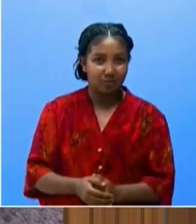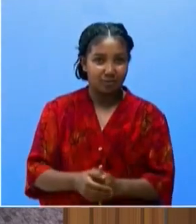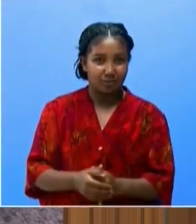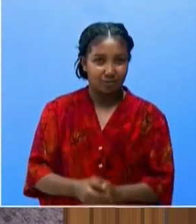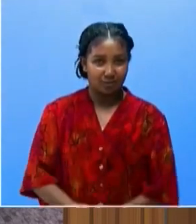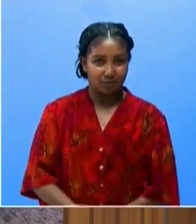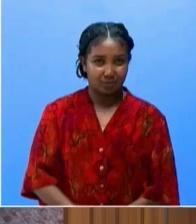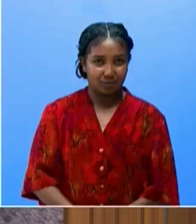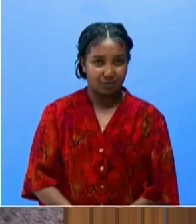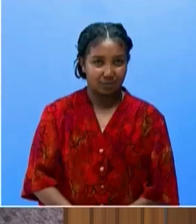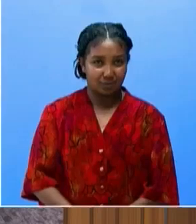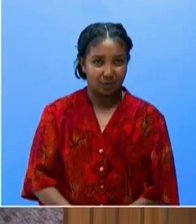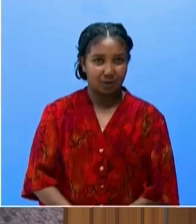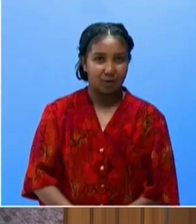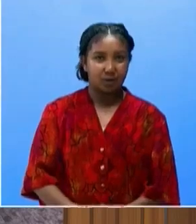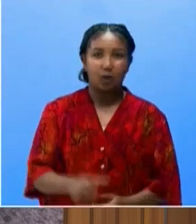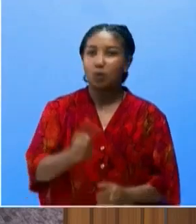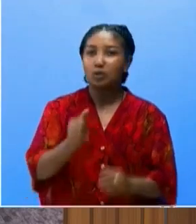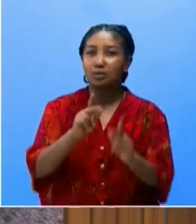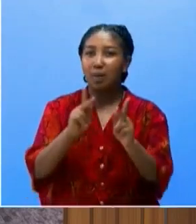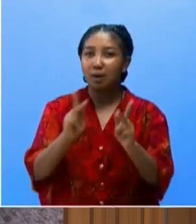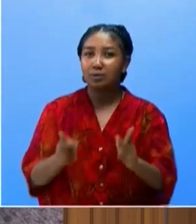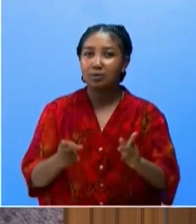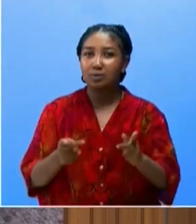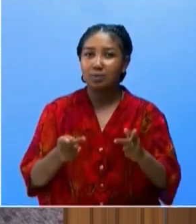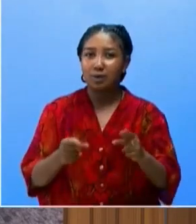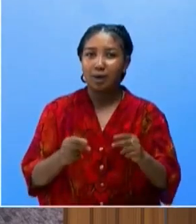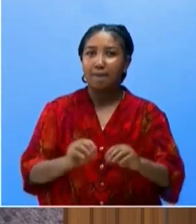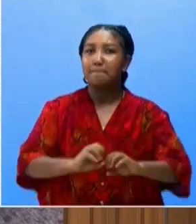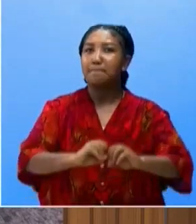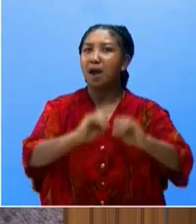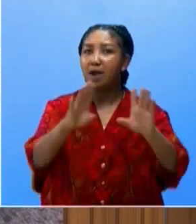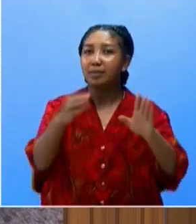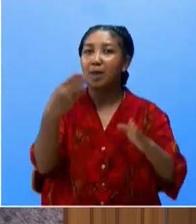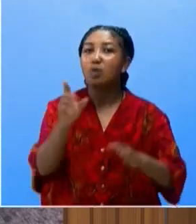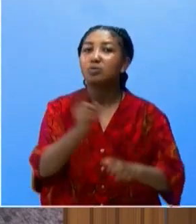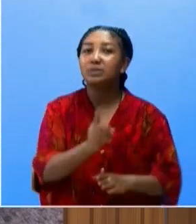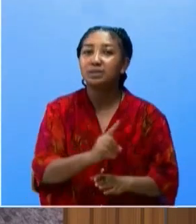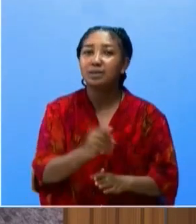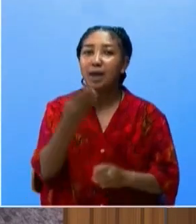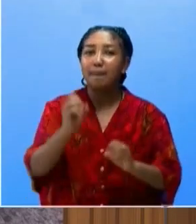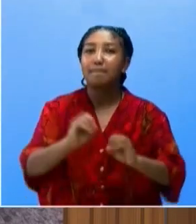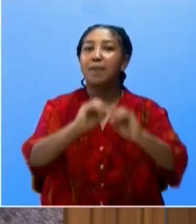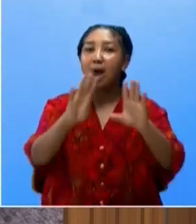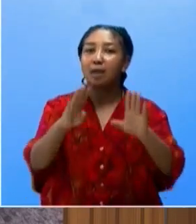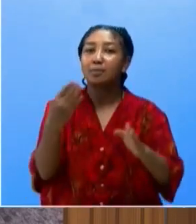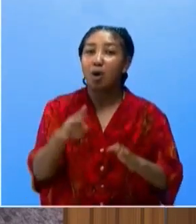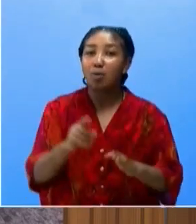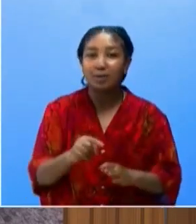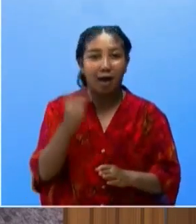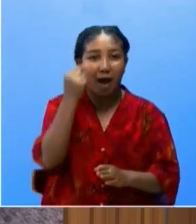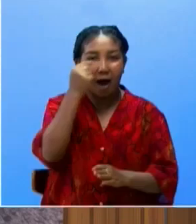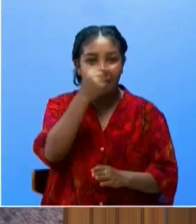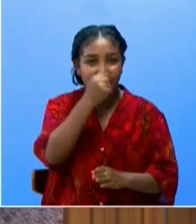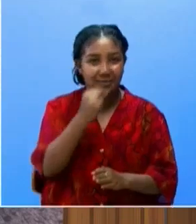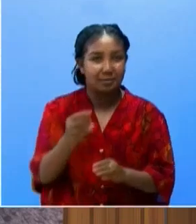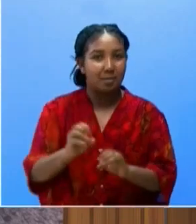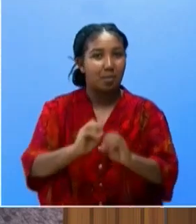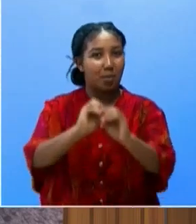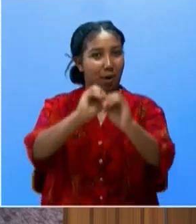Wonderful. Which part of her body is bright and brown? Her eyes.